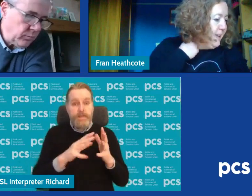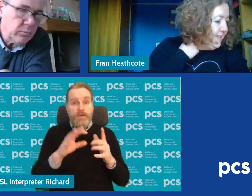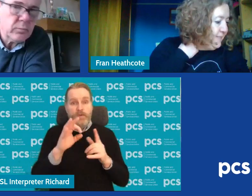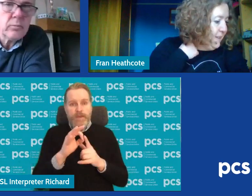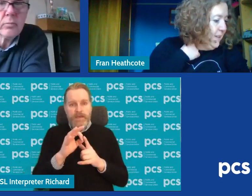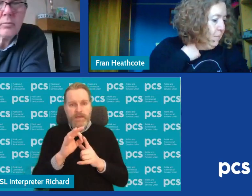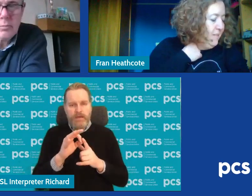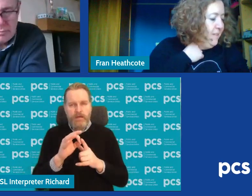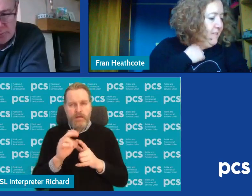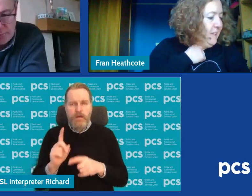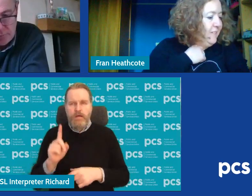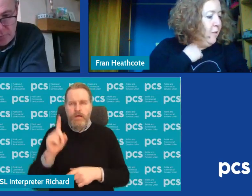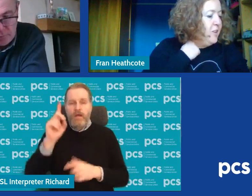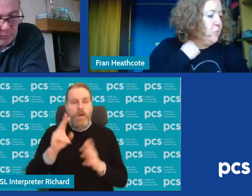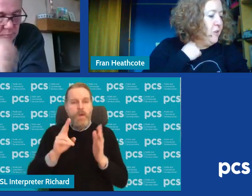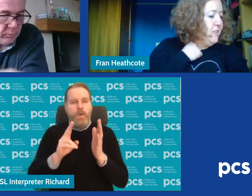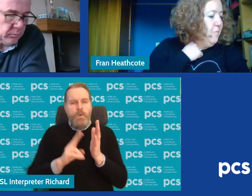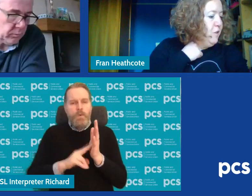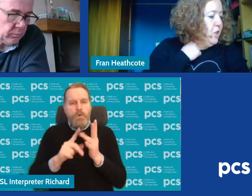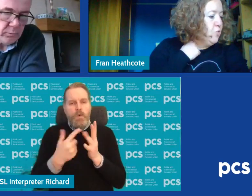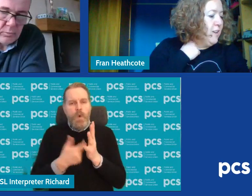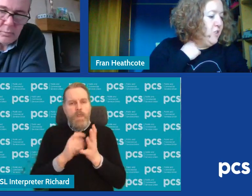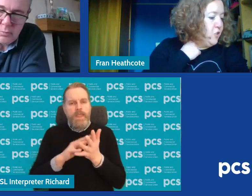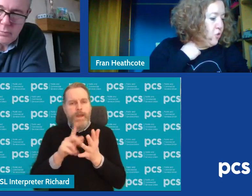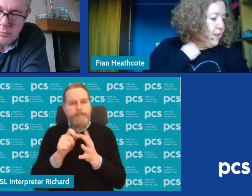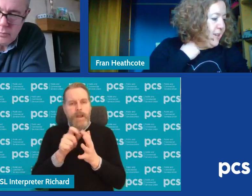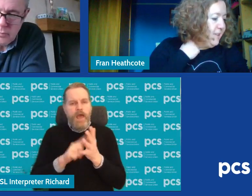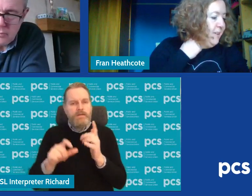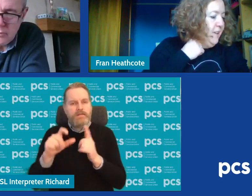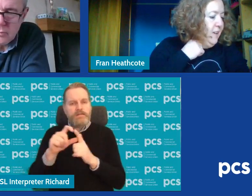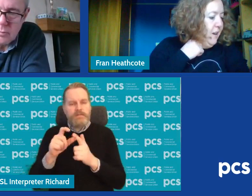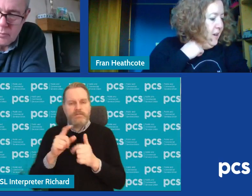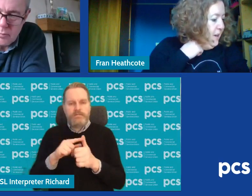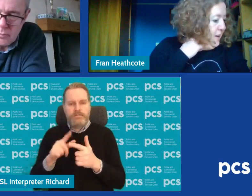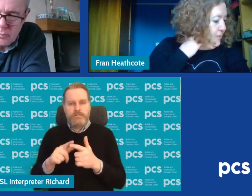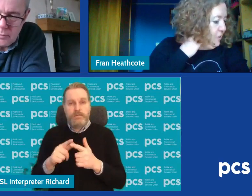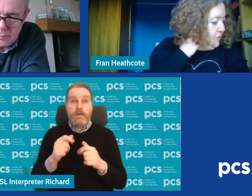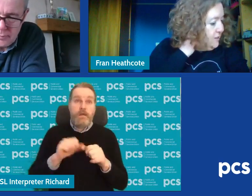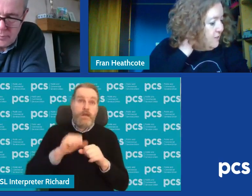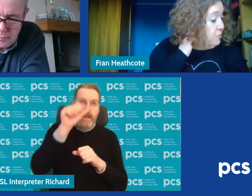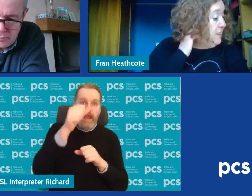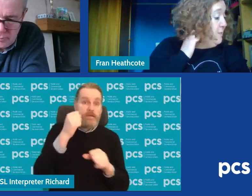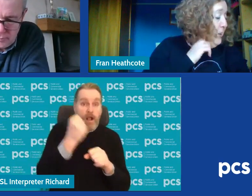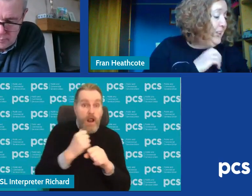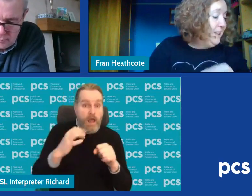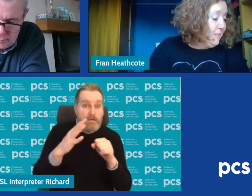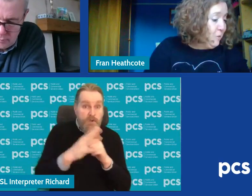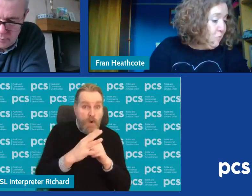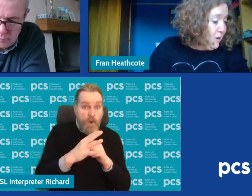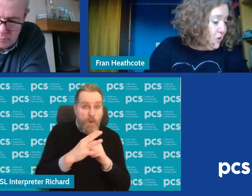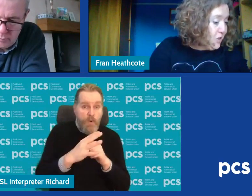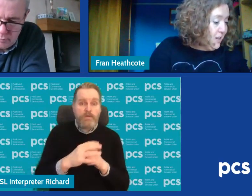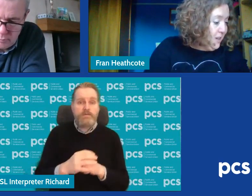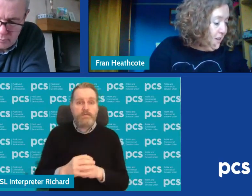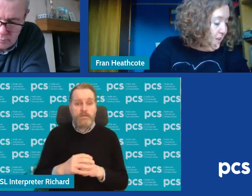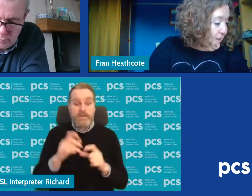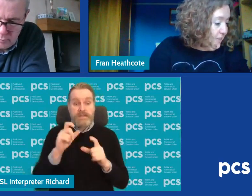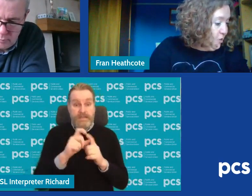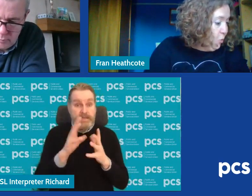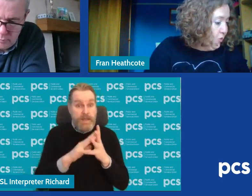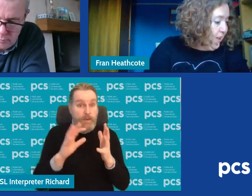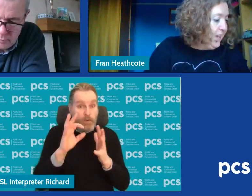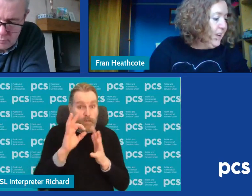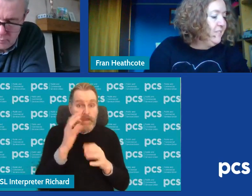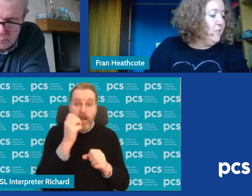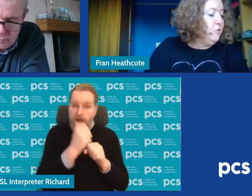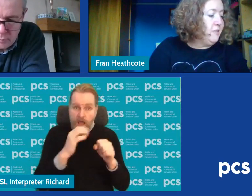Mark Byers, PCS Glasgow HMRC branch, ready to strike. Solidarity from DWP Glasgow branch, that's